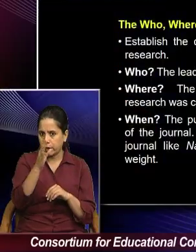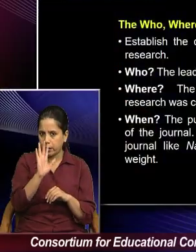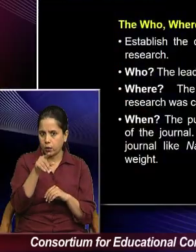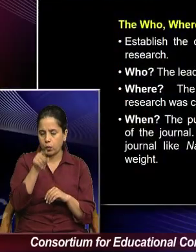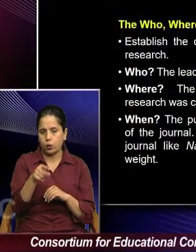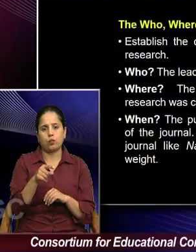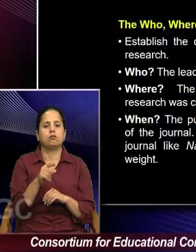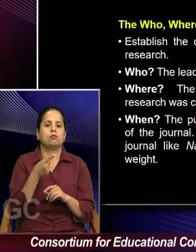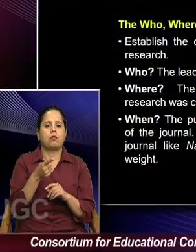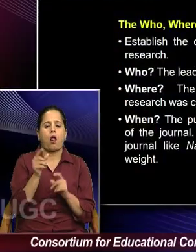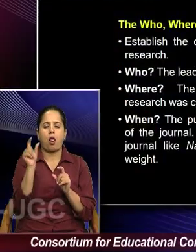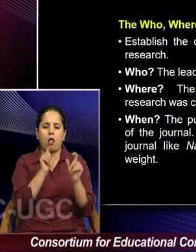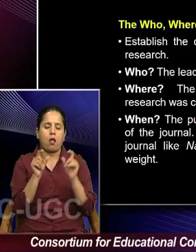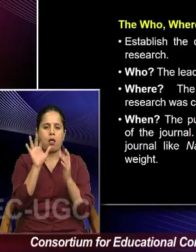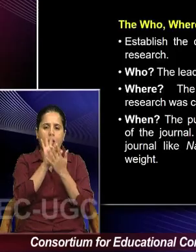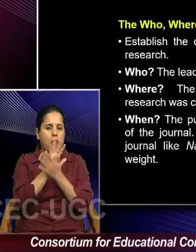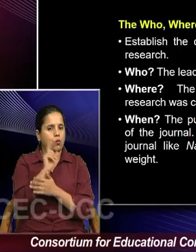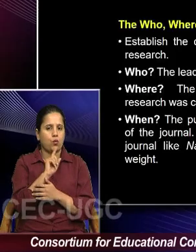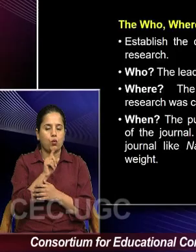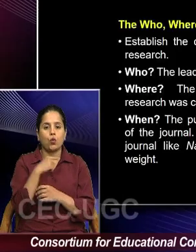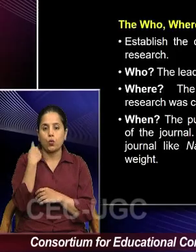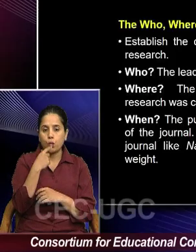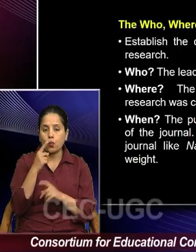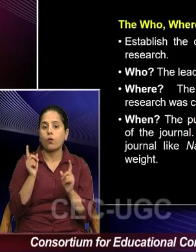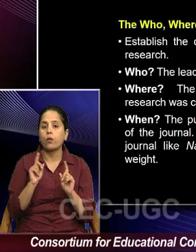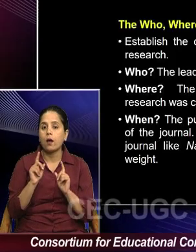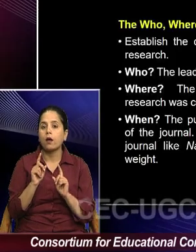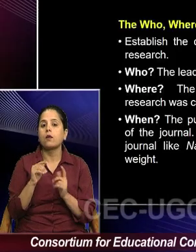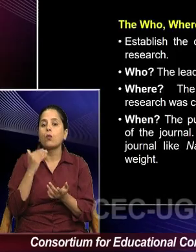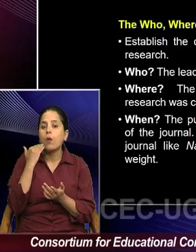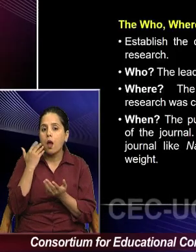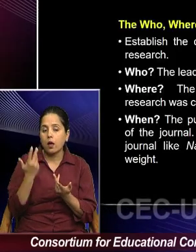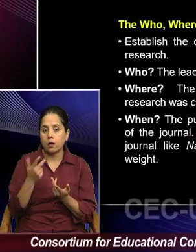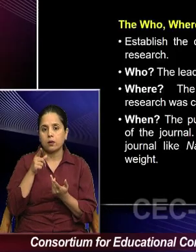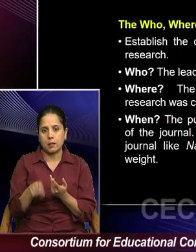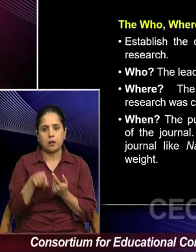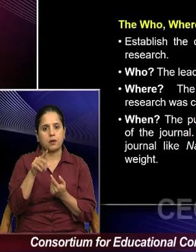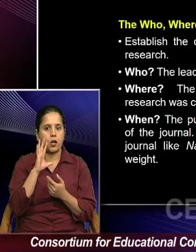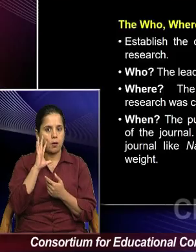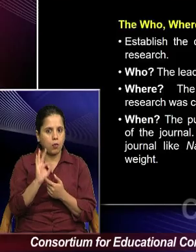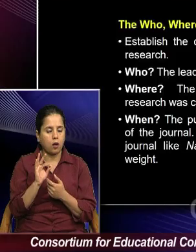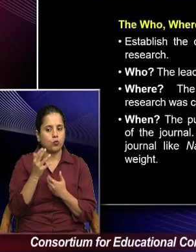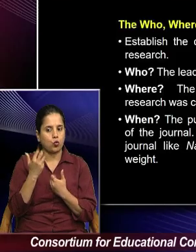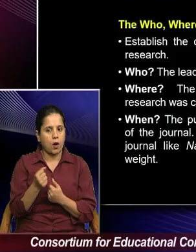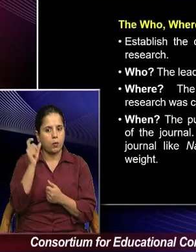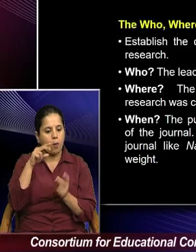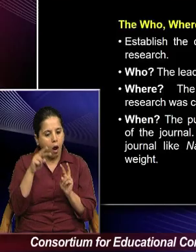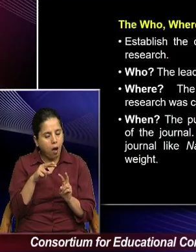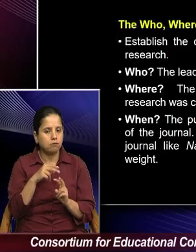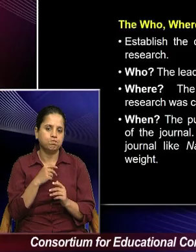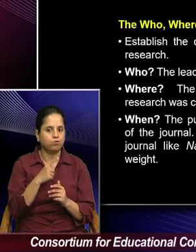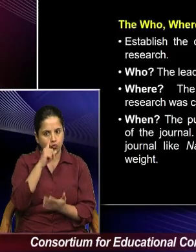straightforward way. The who, where and when. Establish the credibility and context of the